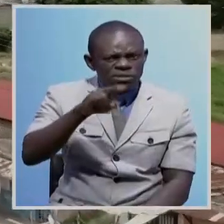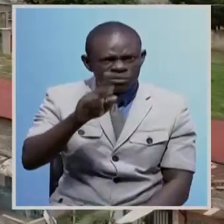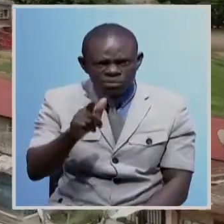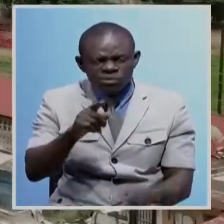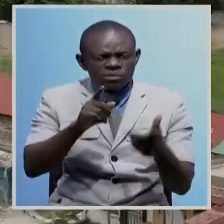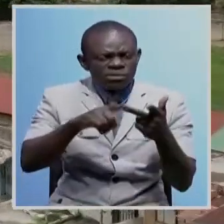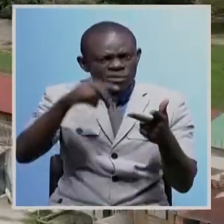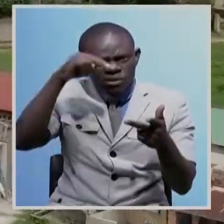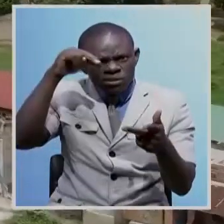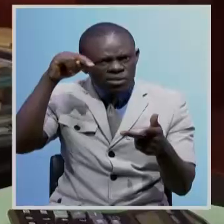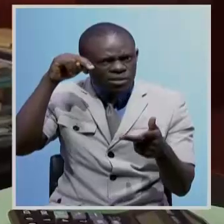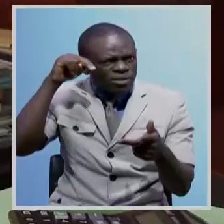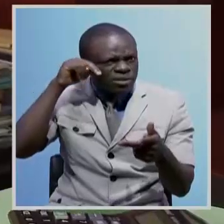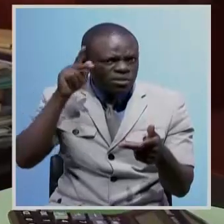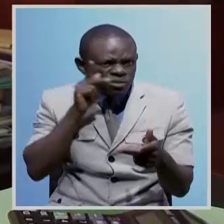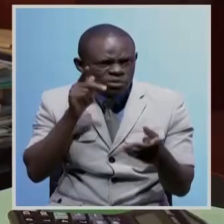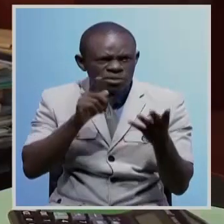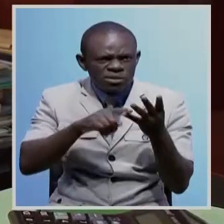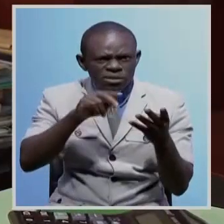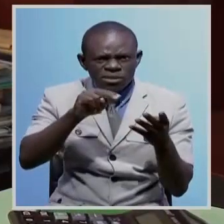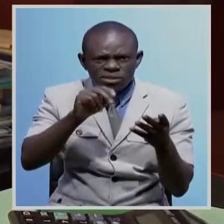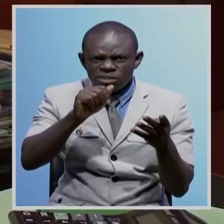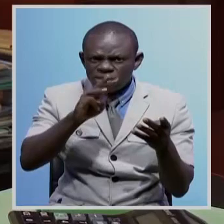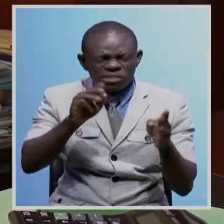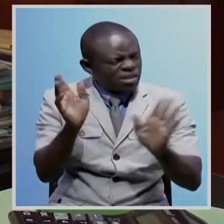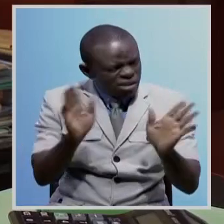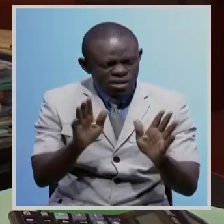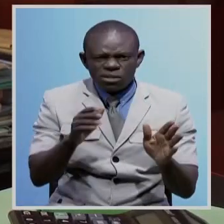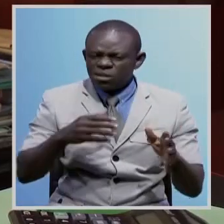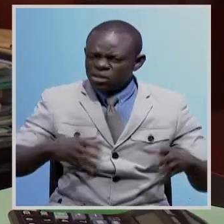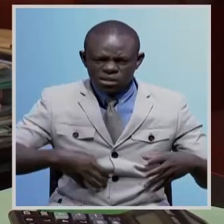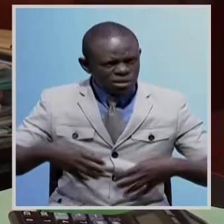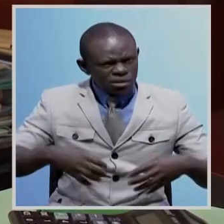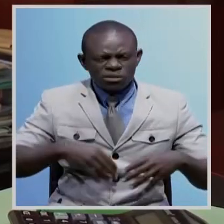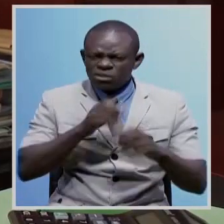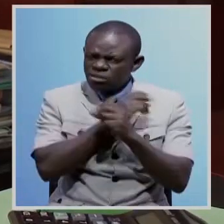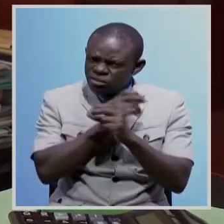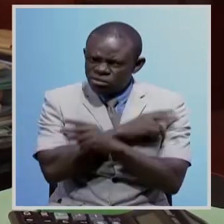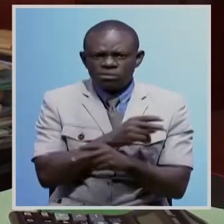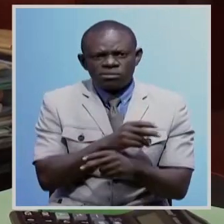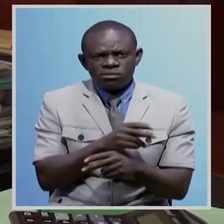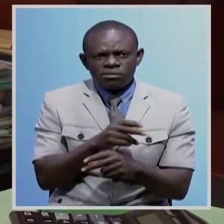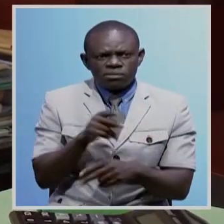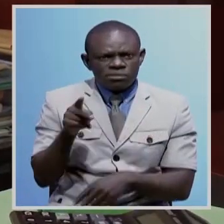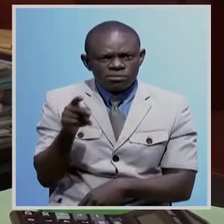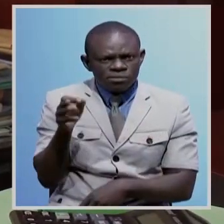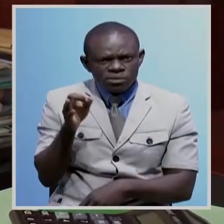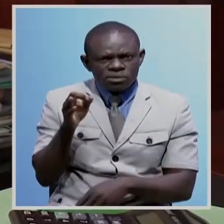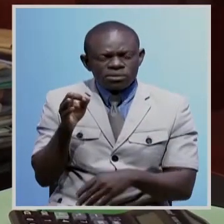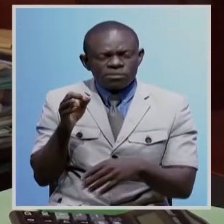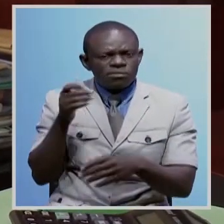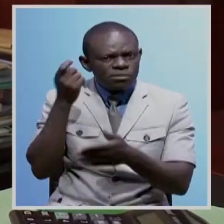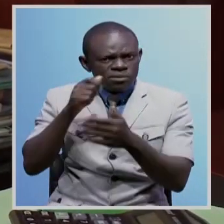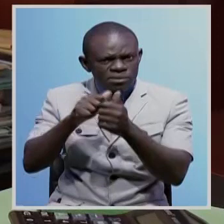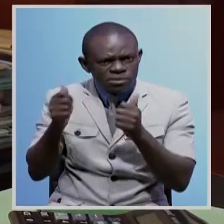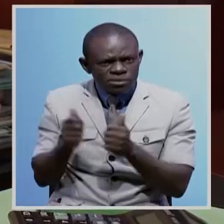districts. PF Secretary General Davis Miller says this that should have suspended campaigns for the UPND in the four districts.